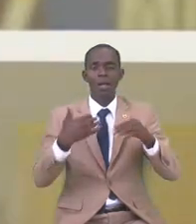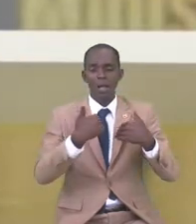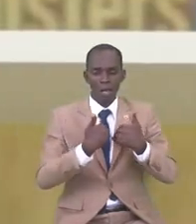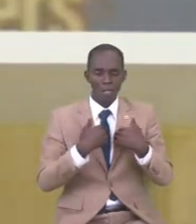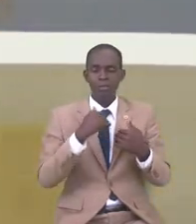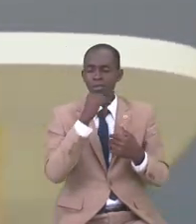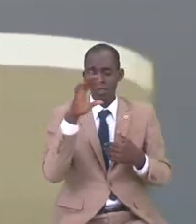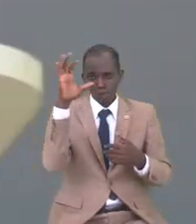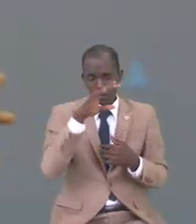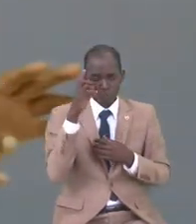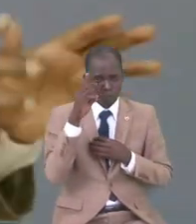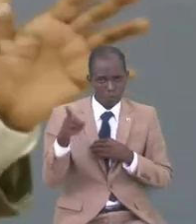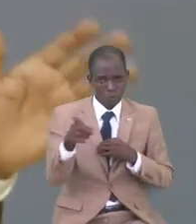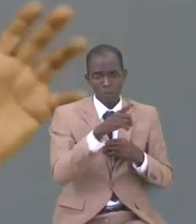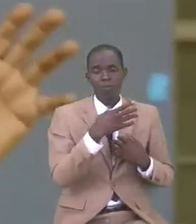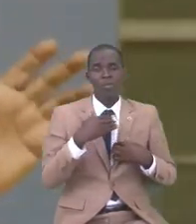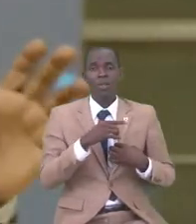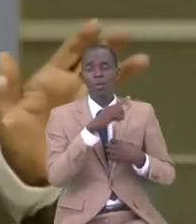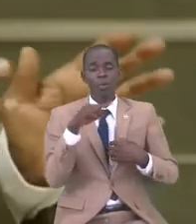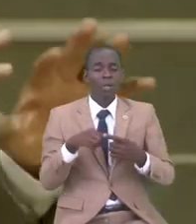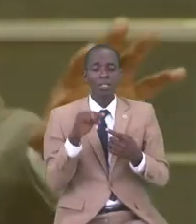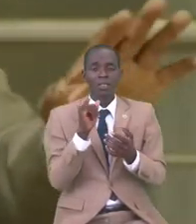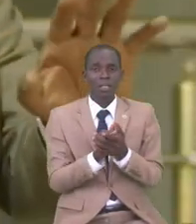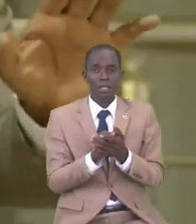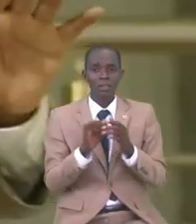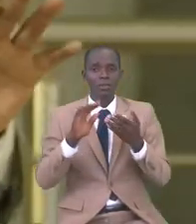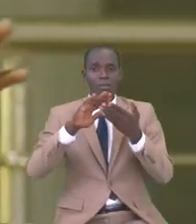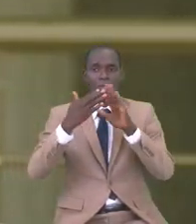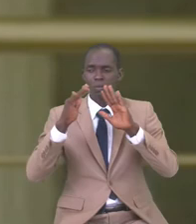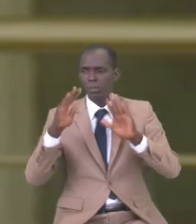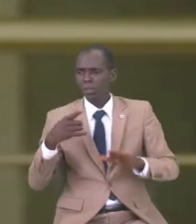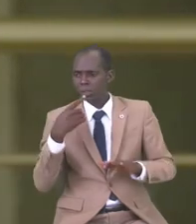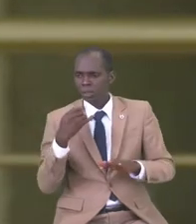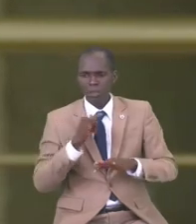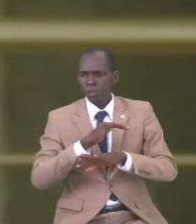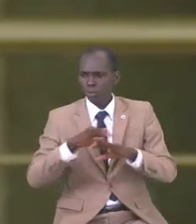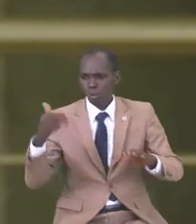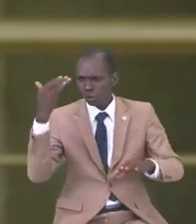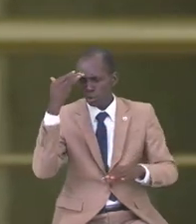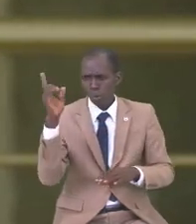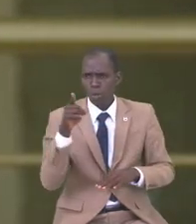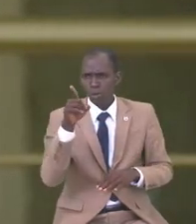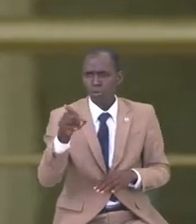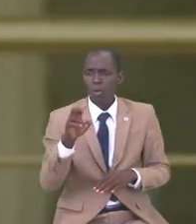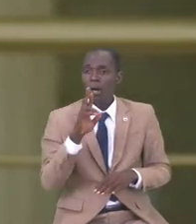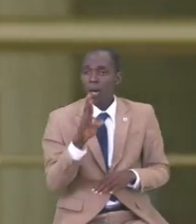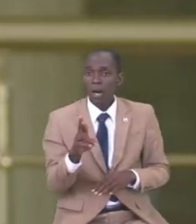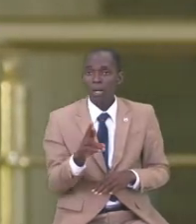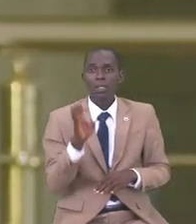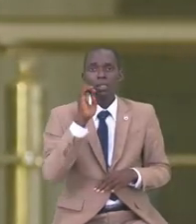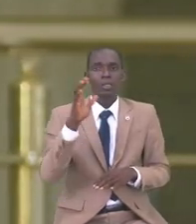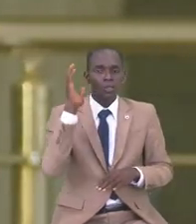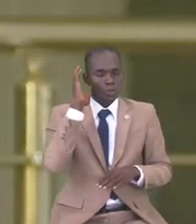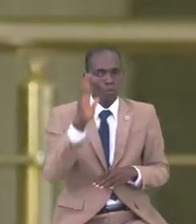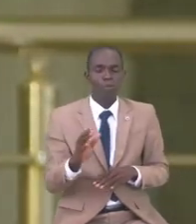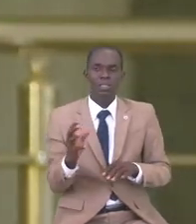sought for you. And when that community says they have not known where you are, it took an oath